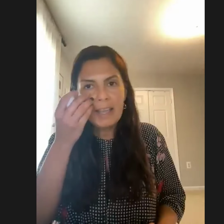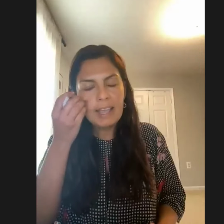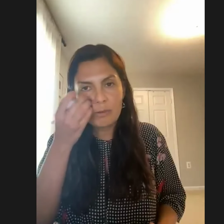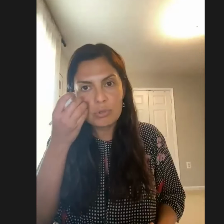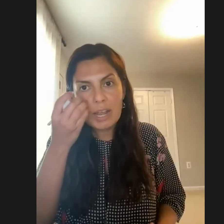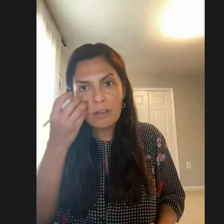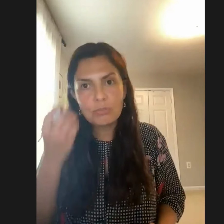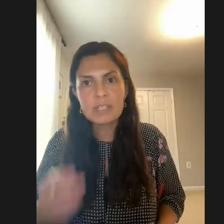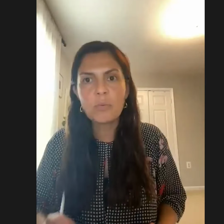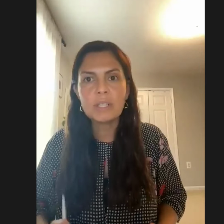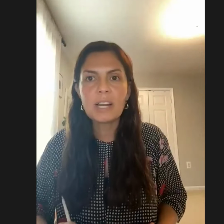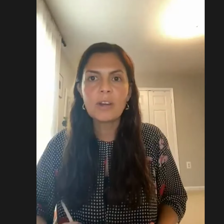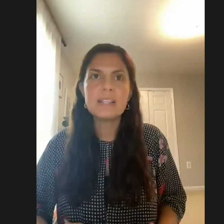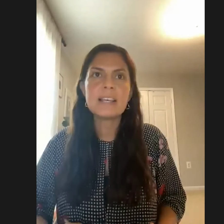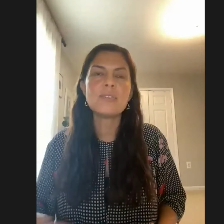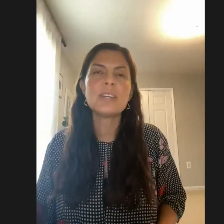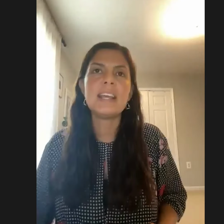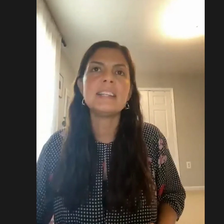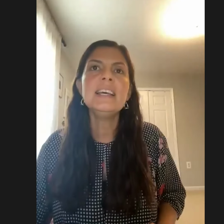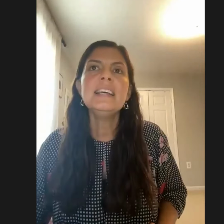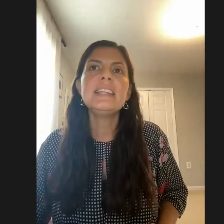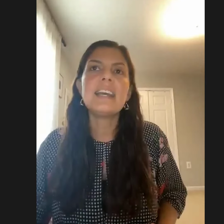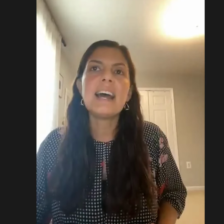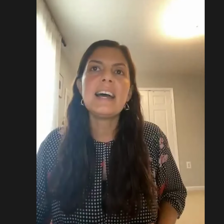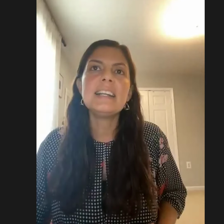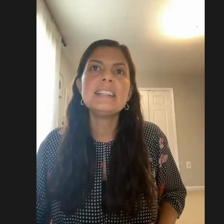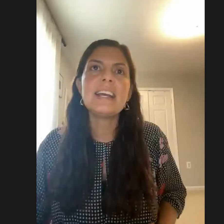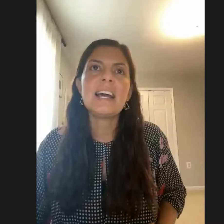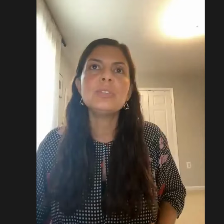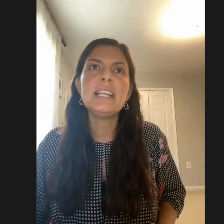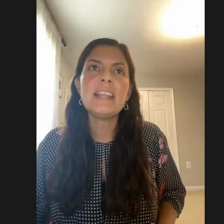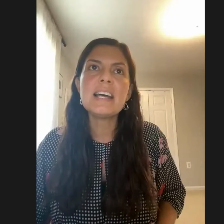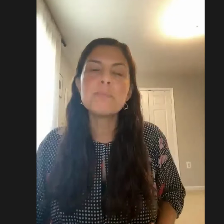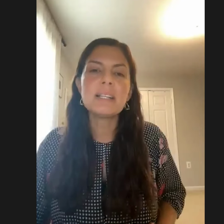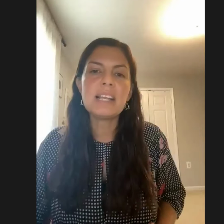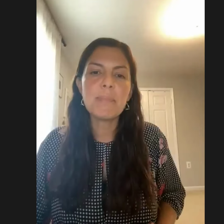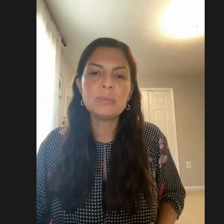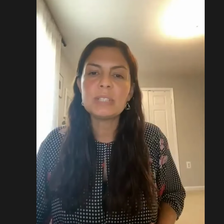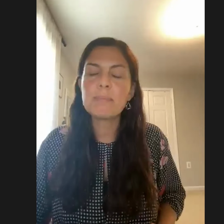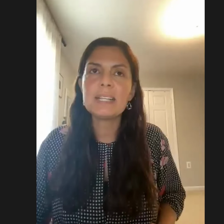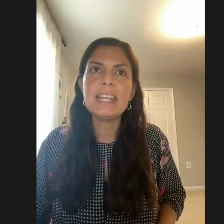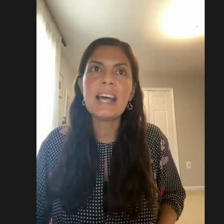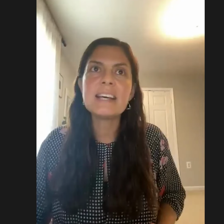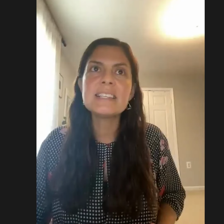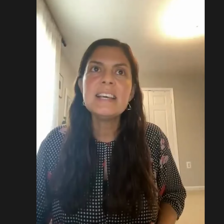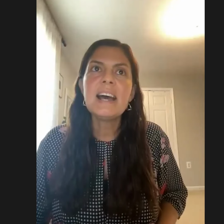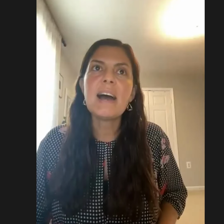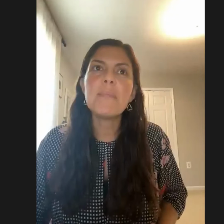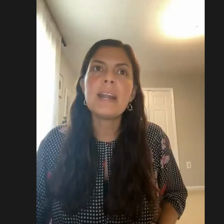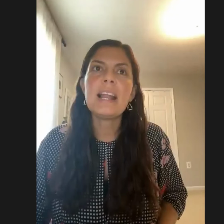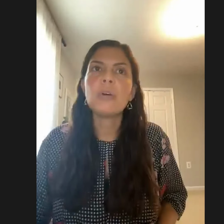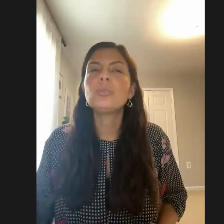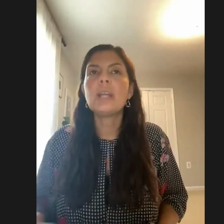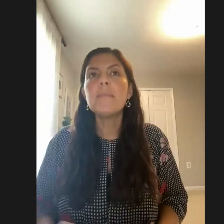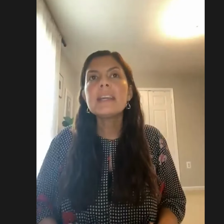American context. So your experiences in those issues in Australia would be